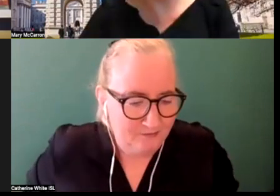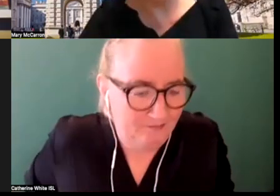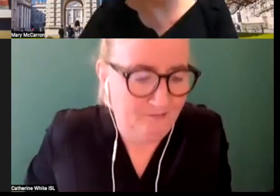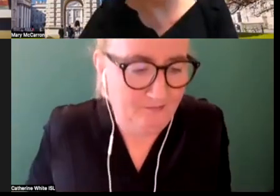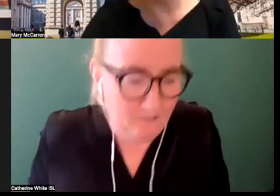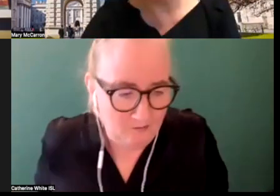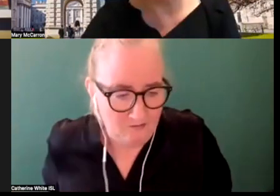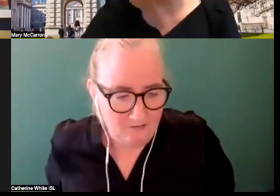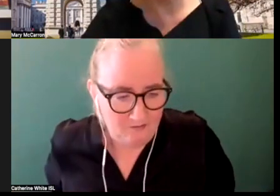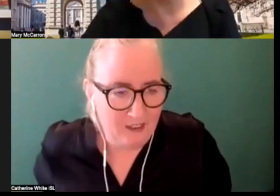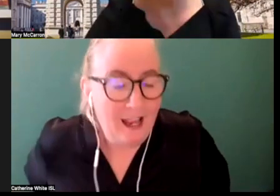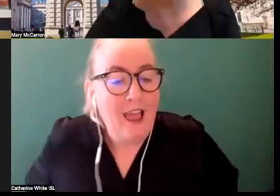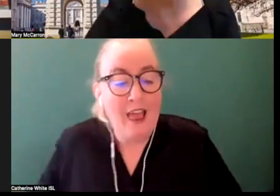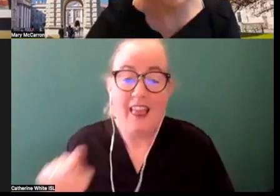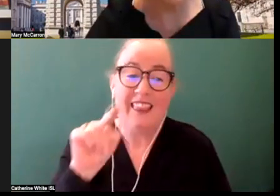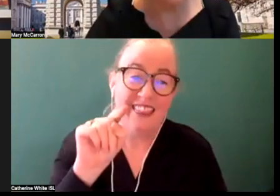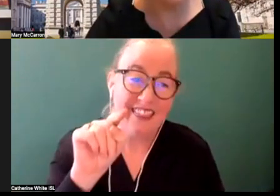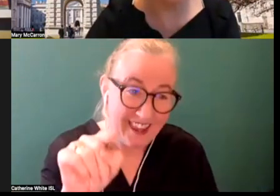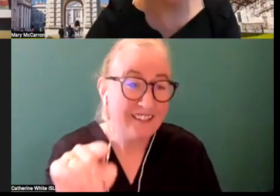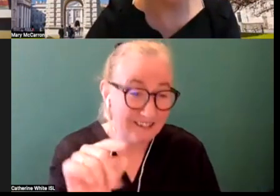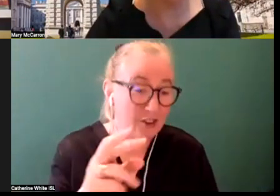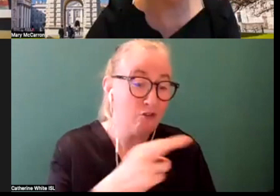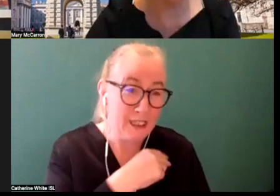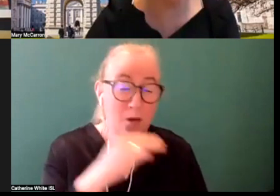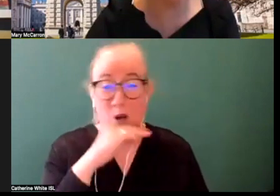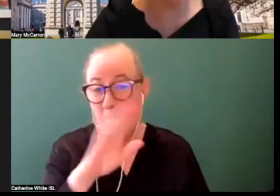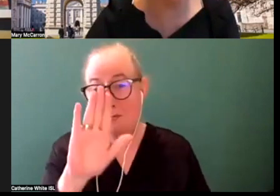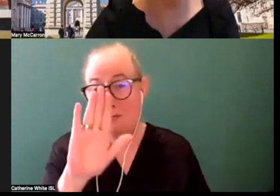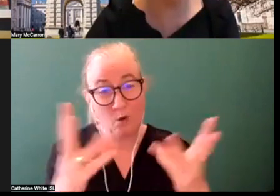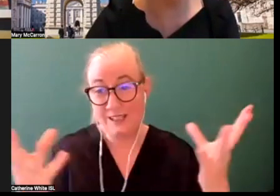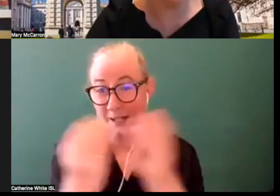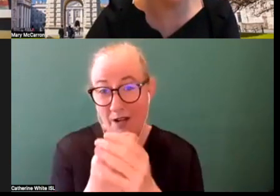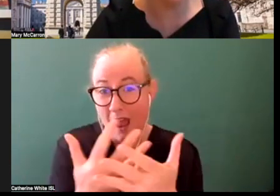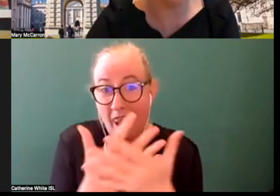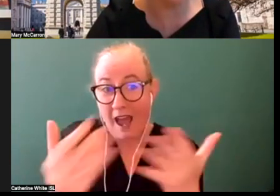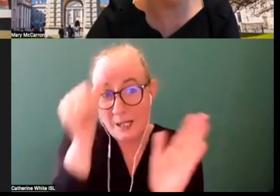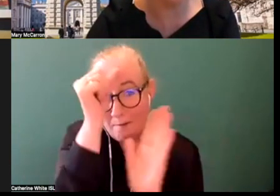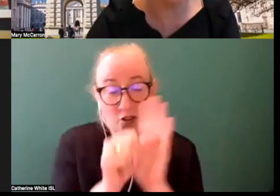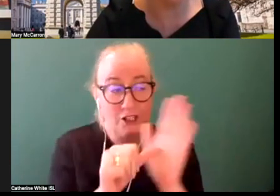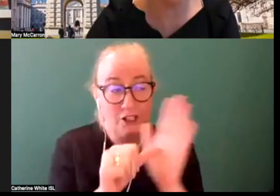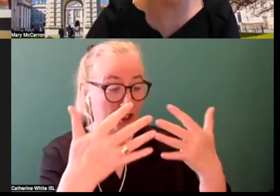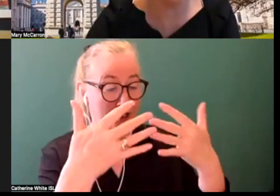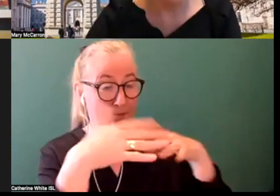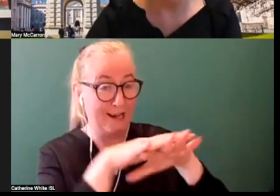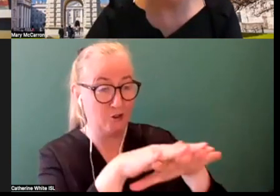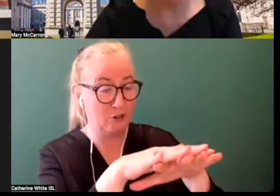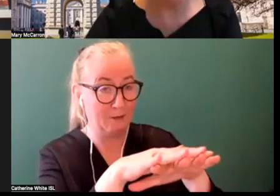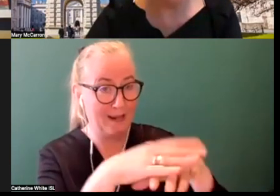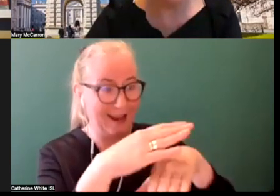know, that is really important. And I think we must work together. There is huge expertise within mainstream geriatric services